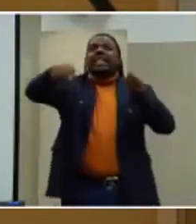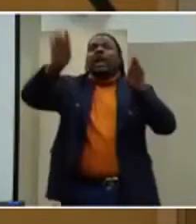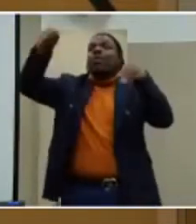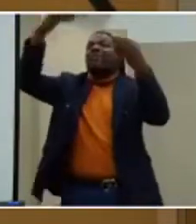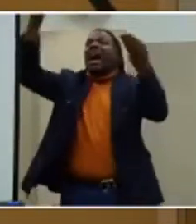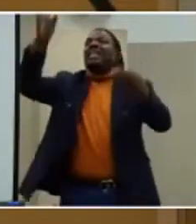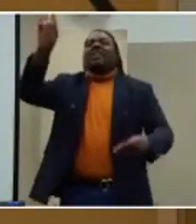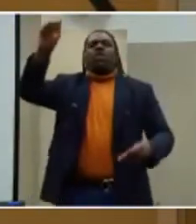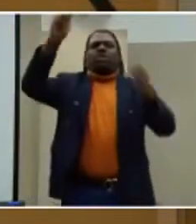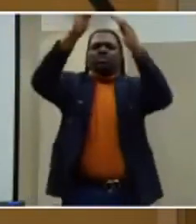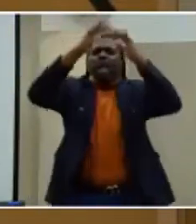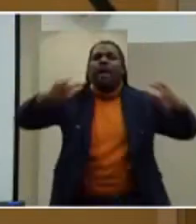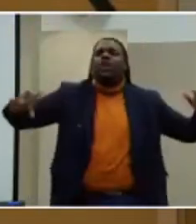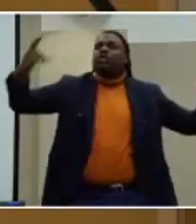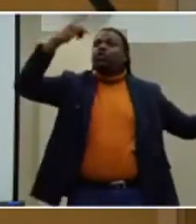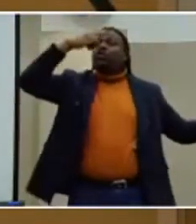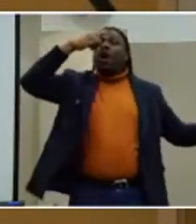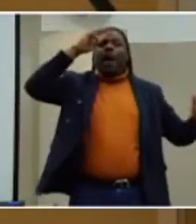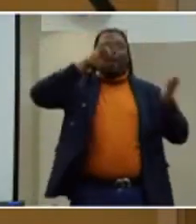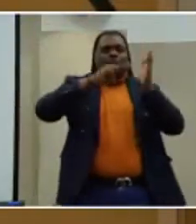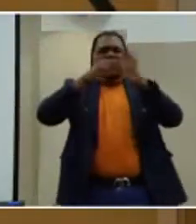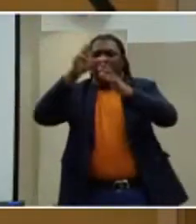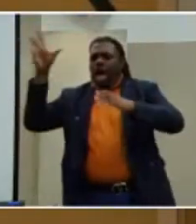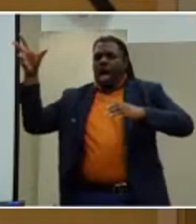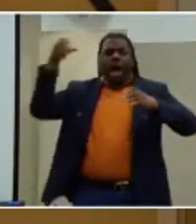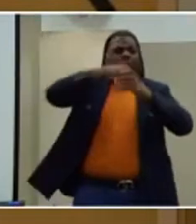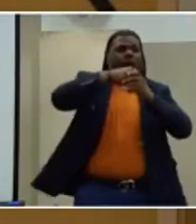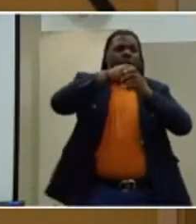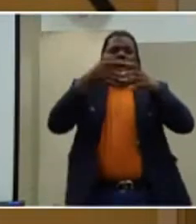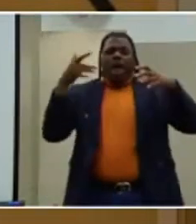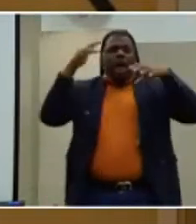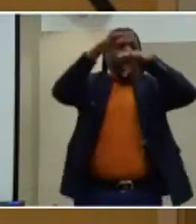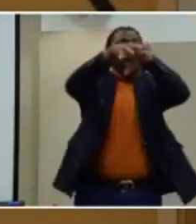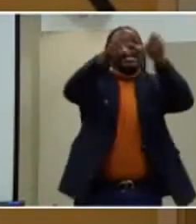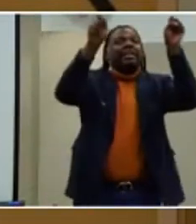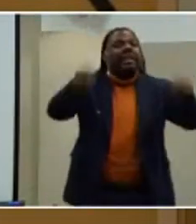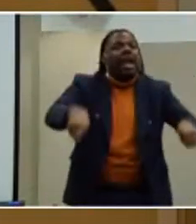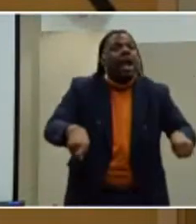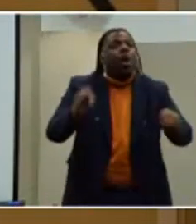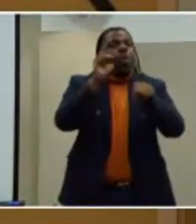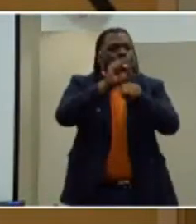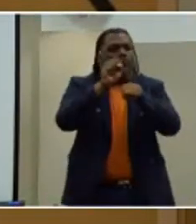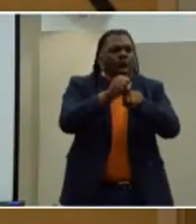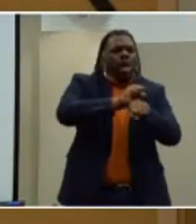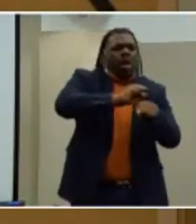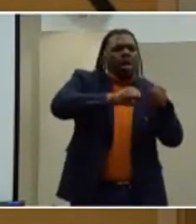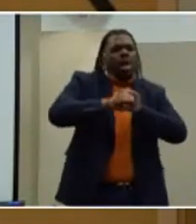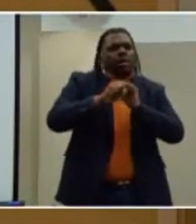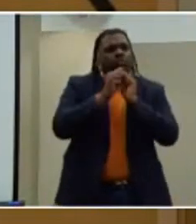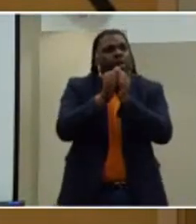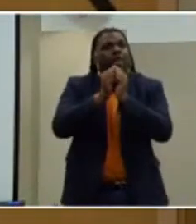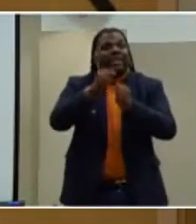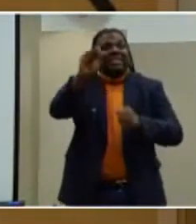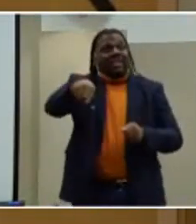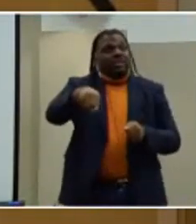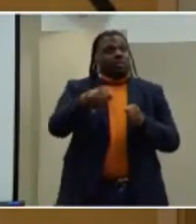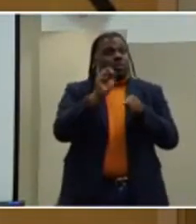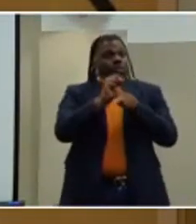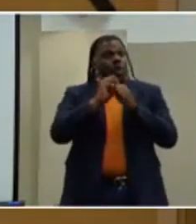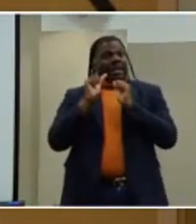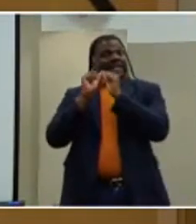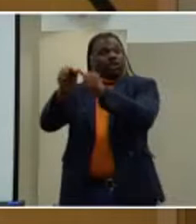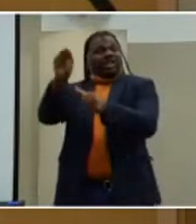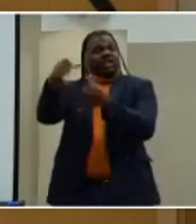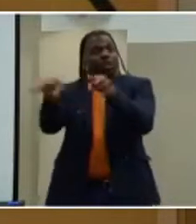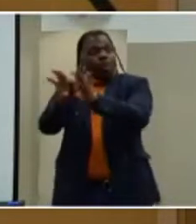great diverse thought to our great state. So we're looking forward to working together with you. We know there's a lot more work to do.